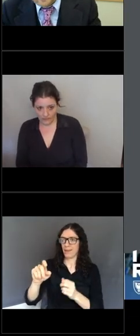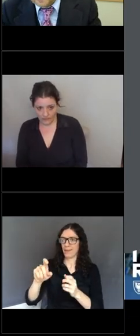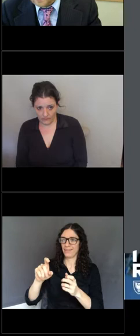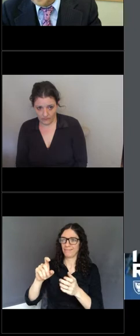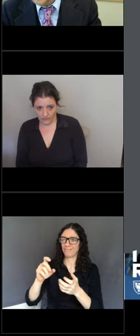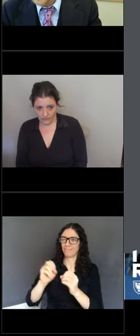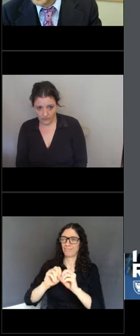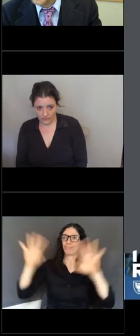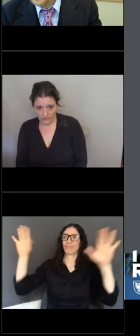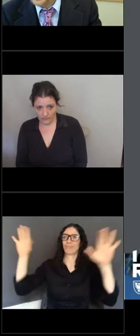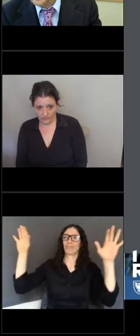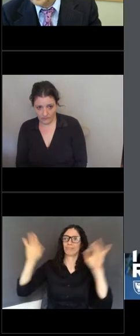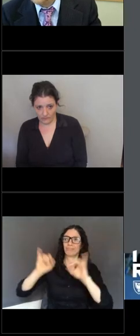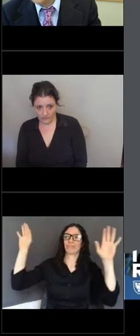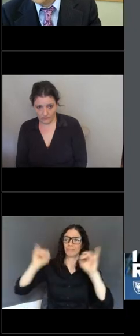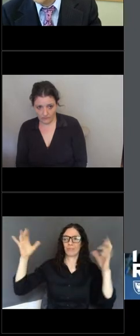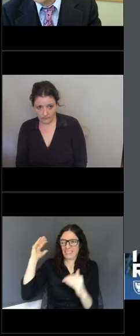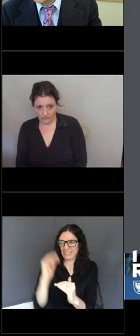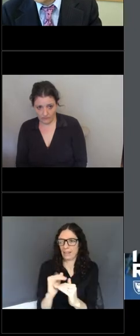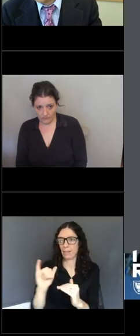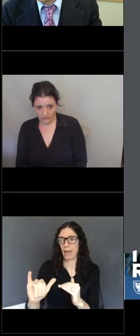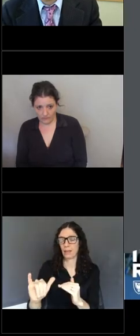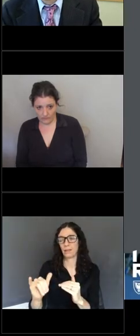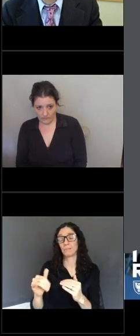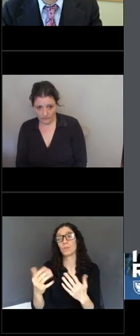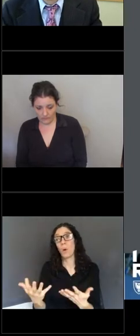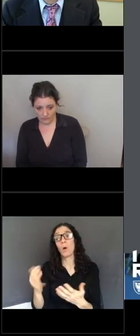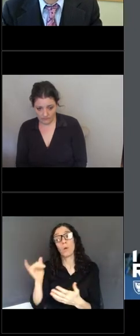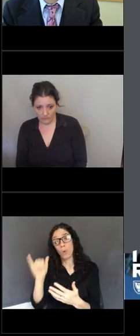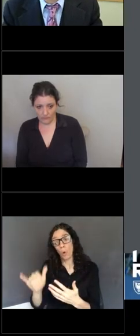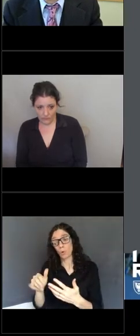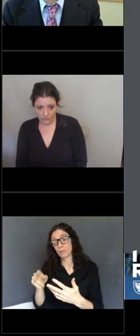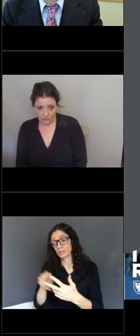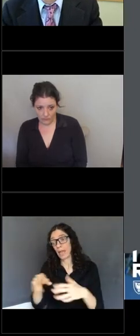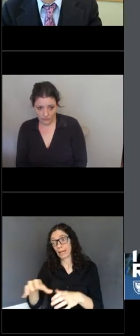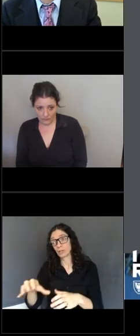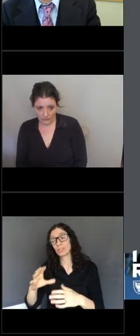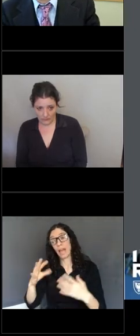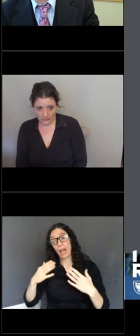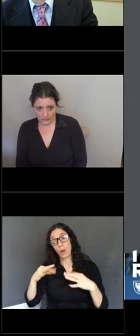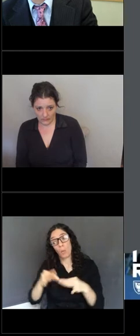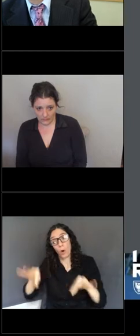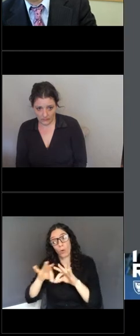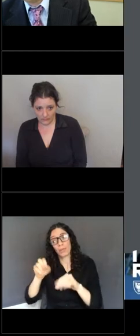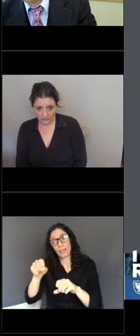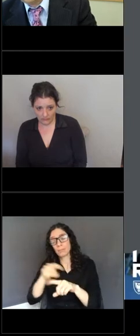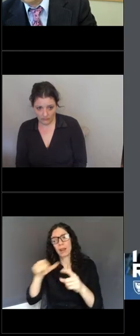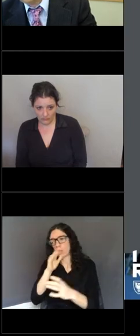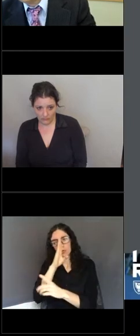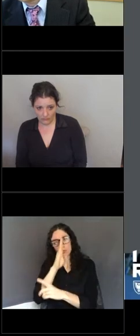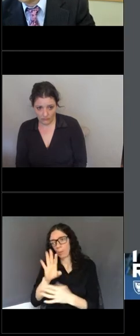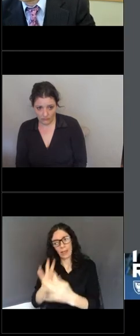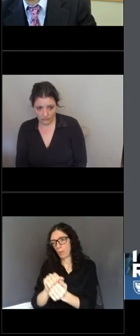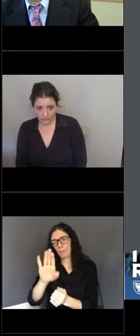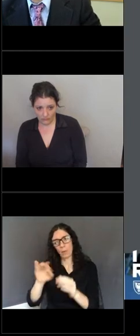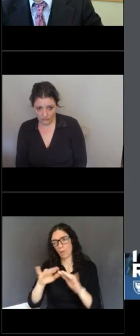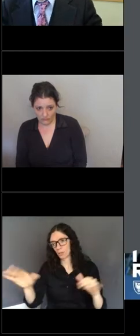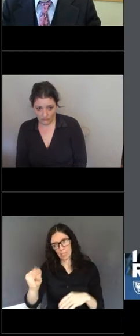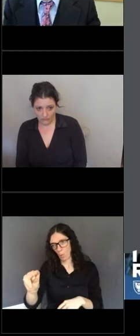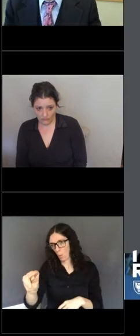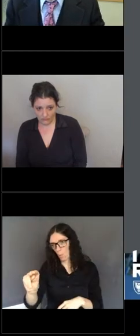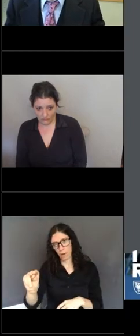although beneficial and having worth, weren't directly related to biodiversity. And as such,